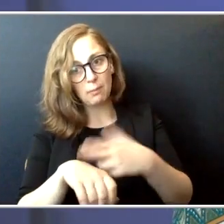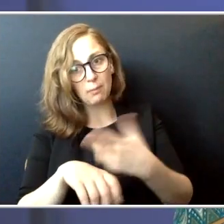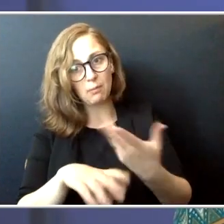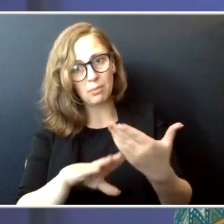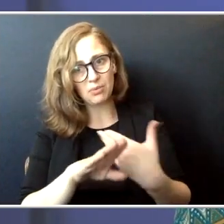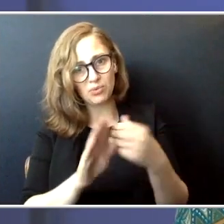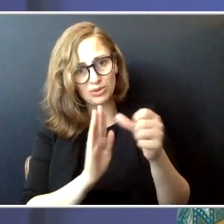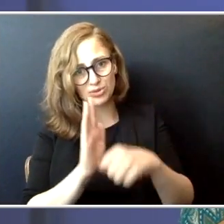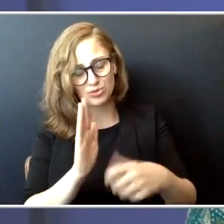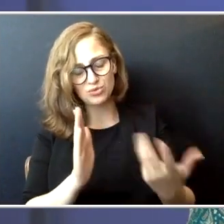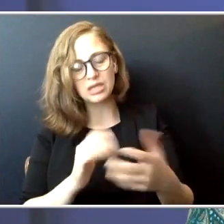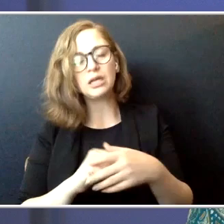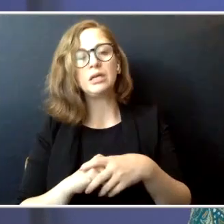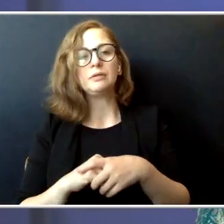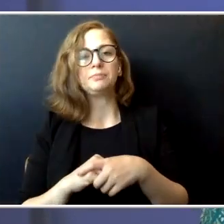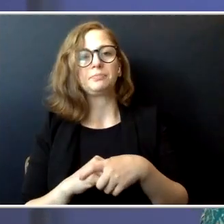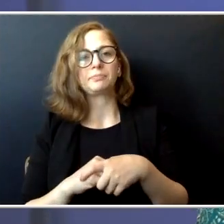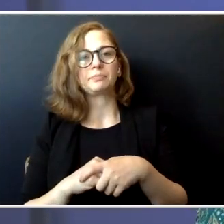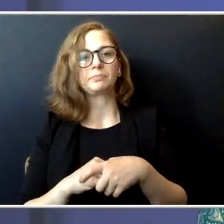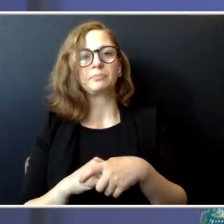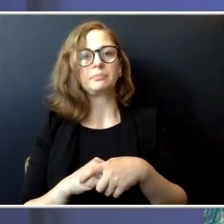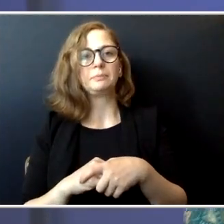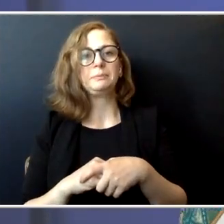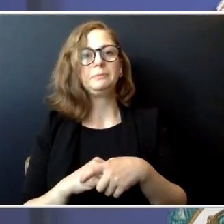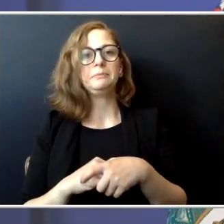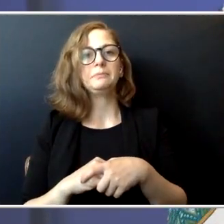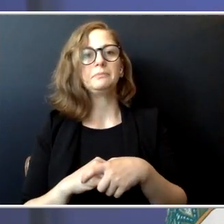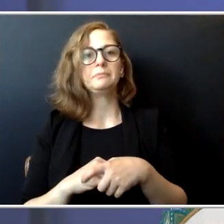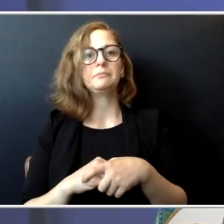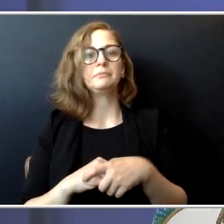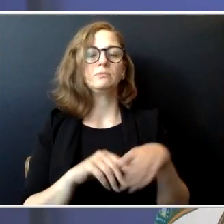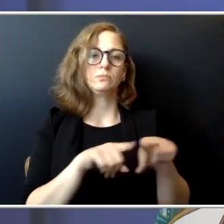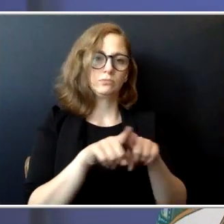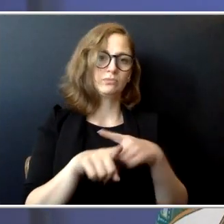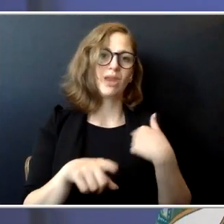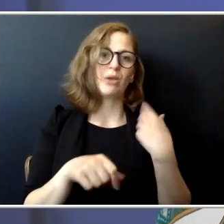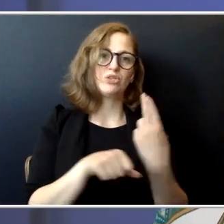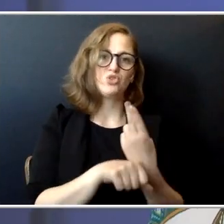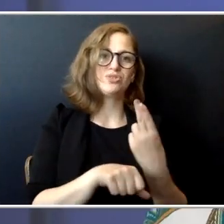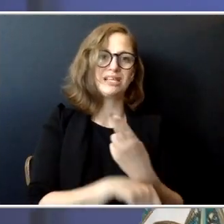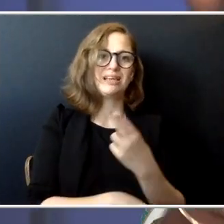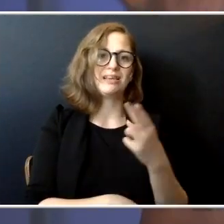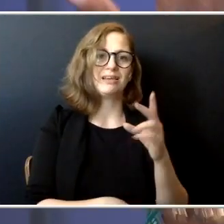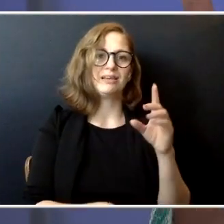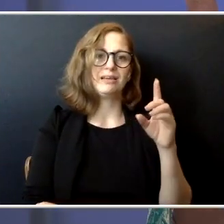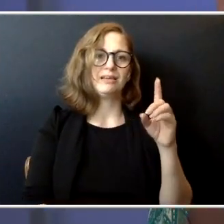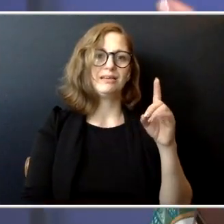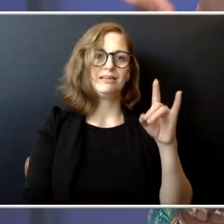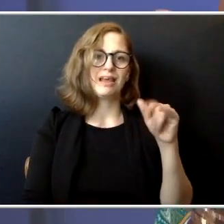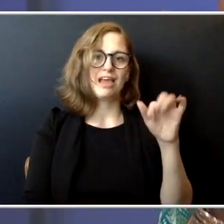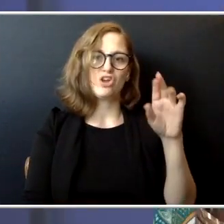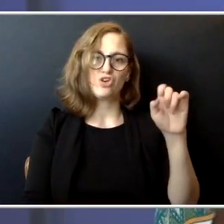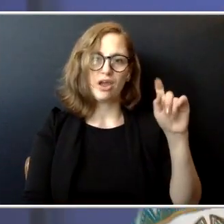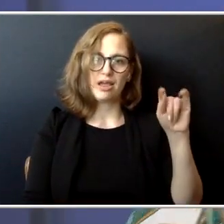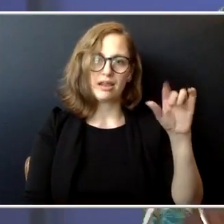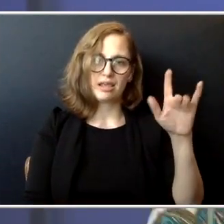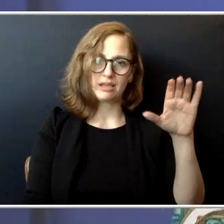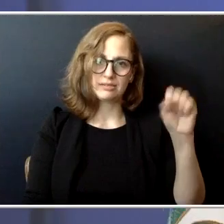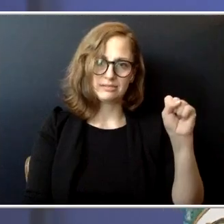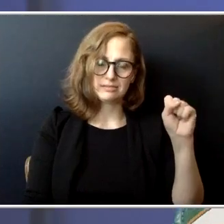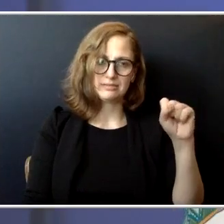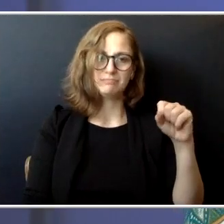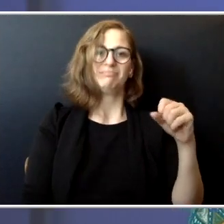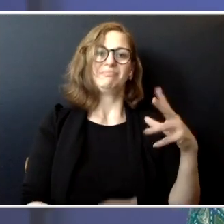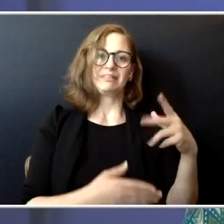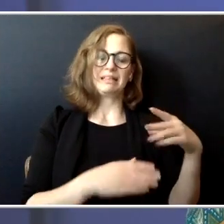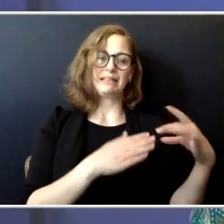have. I couldn't drink, plus I was on diuretics, even though I stopped the diuretics, but I had to stop them before. But prior